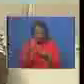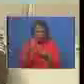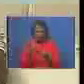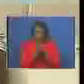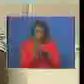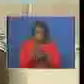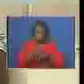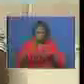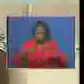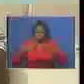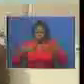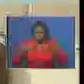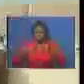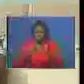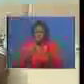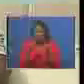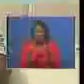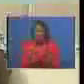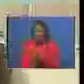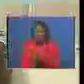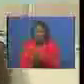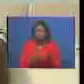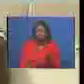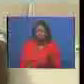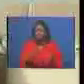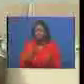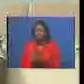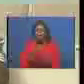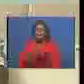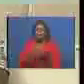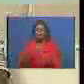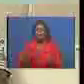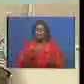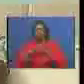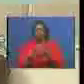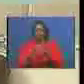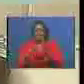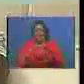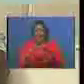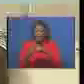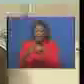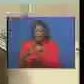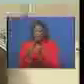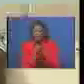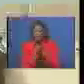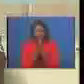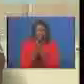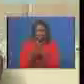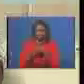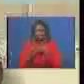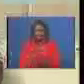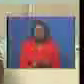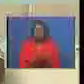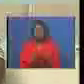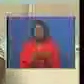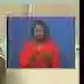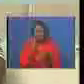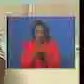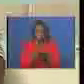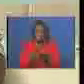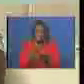but actually we need to do more we need to be highlighting some of these positive stories we need to be holding these companies accountable